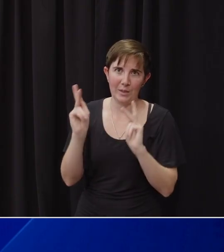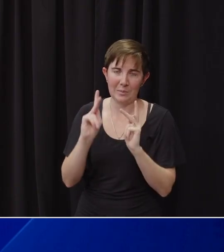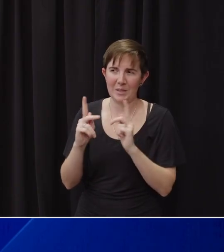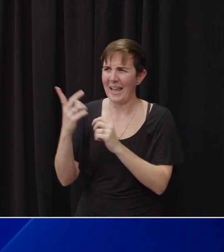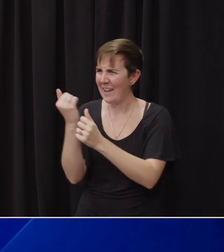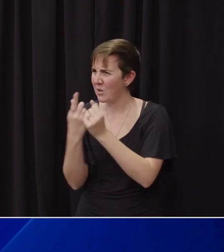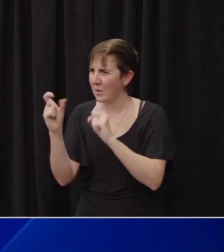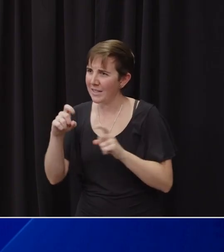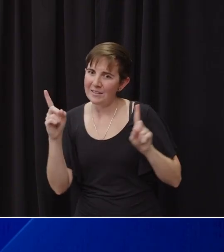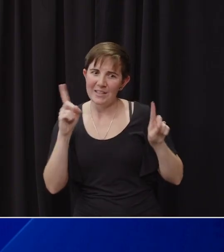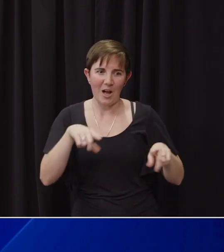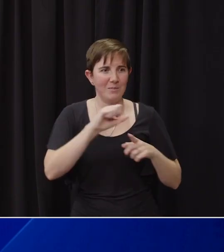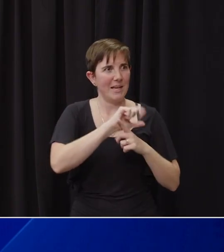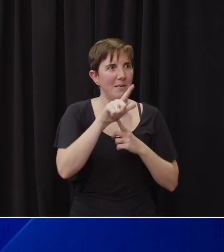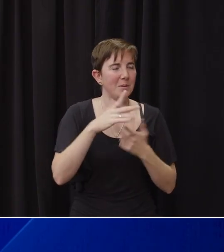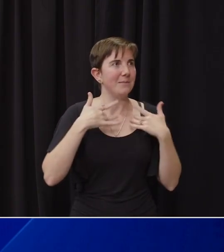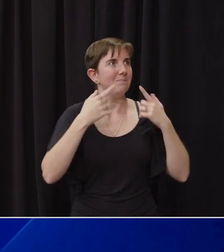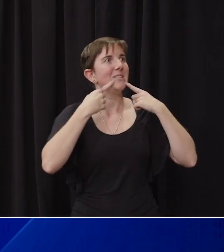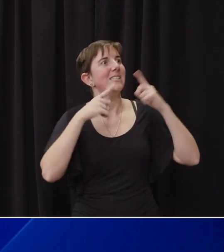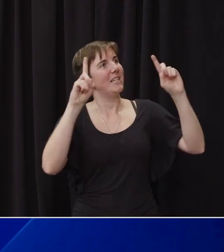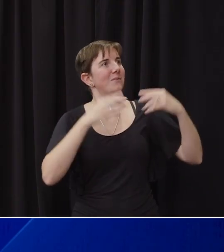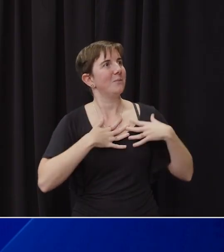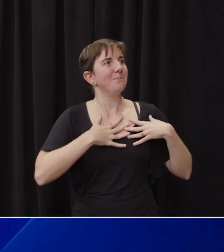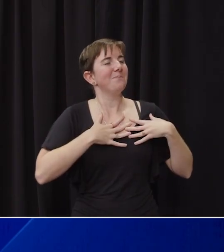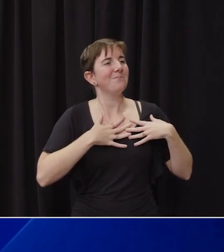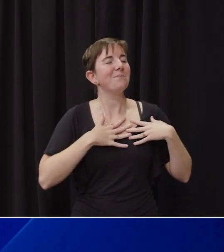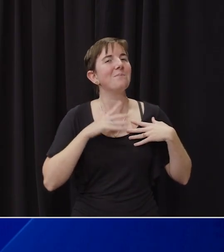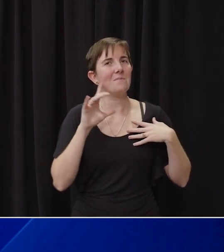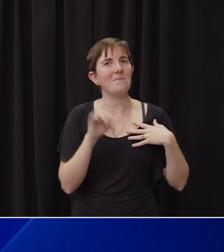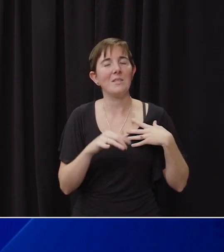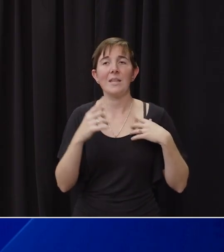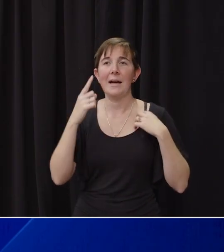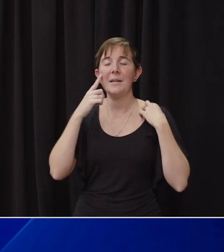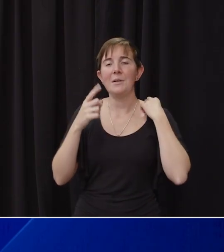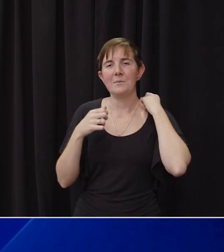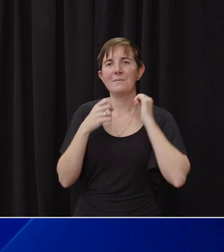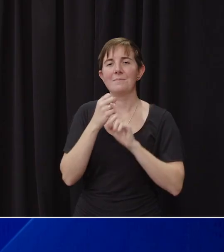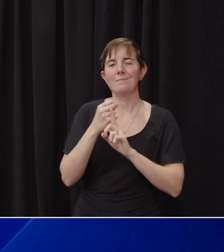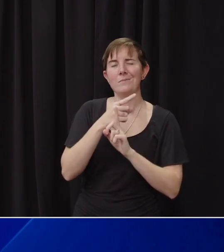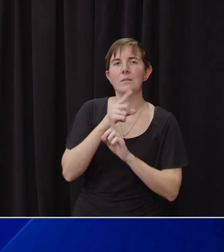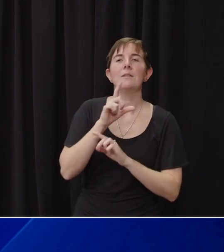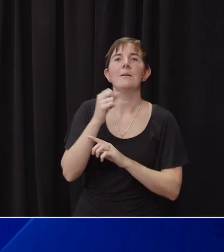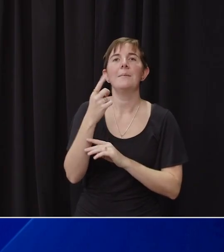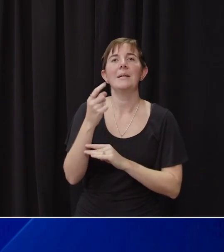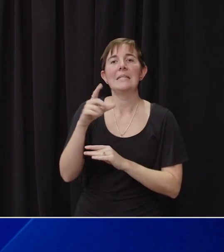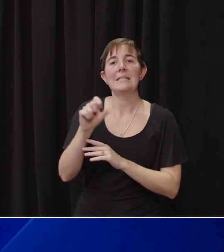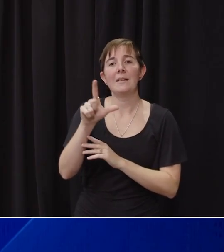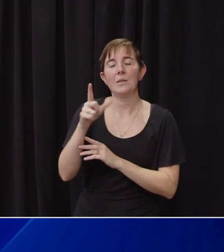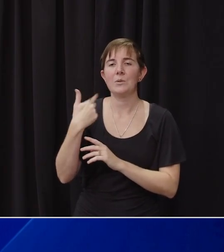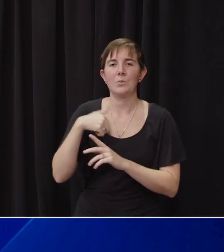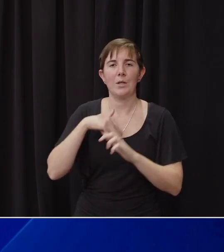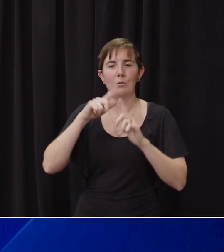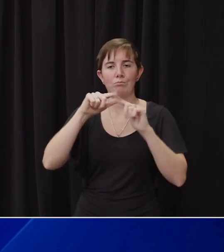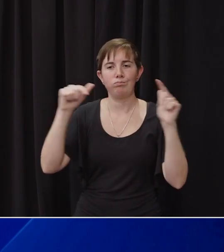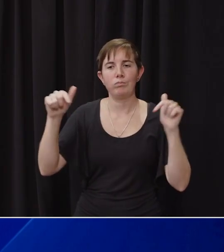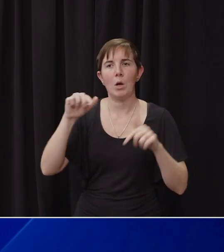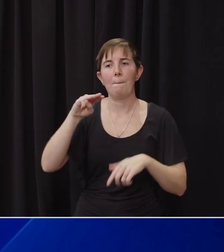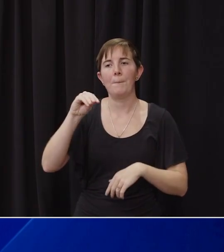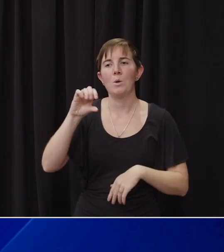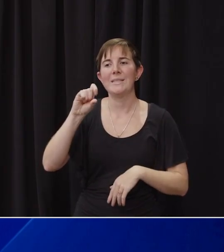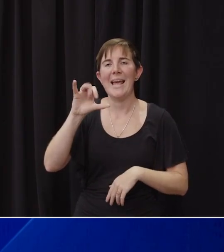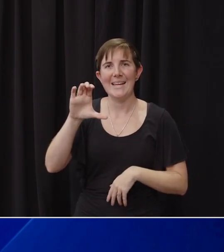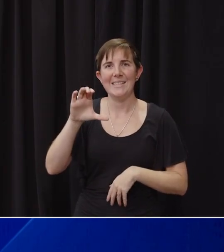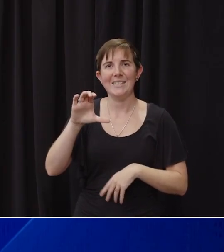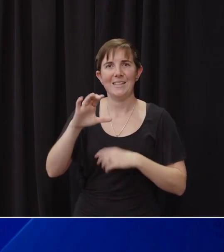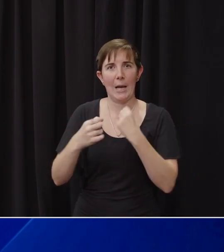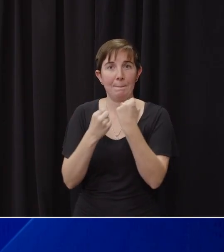can come and be successful. I know this is adjacent, but St. Louis, we're a Mosaic ambassador company. So